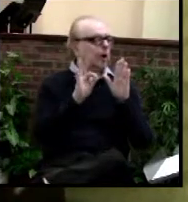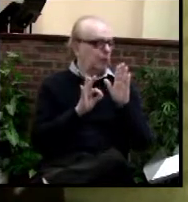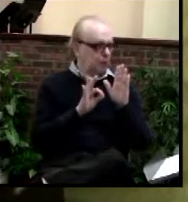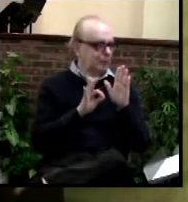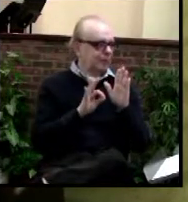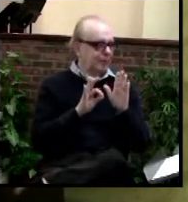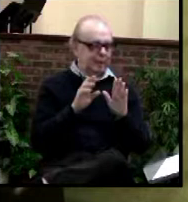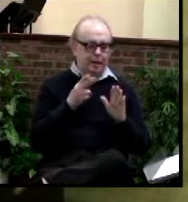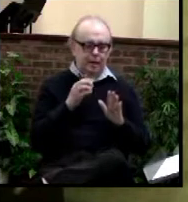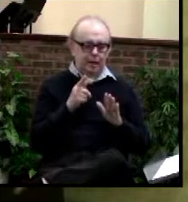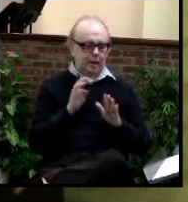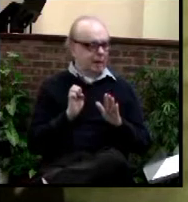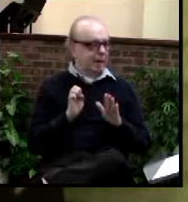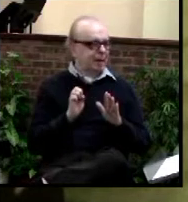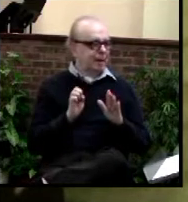And you put two